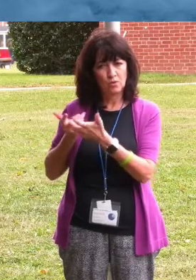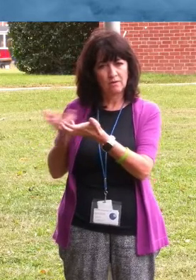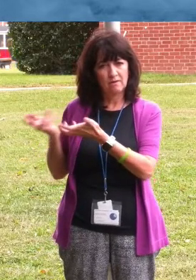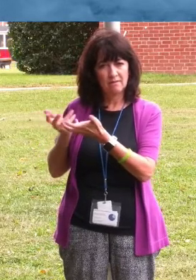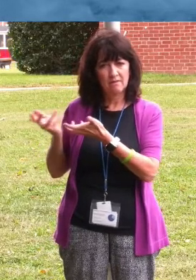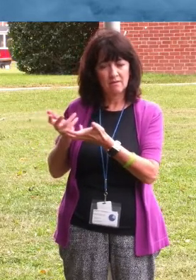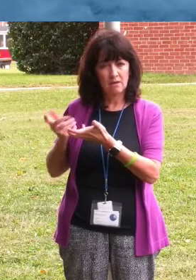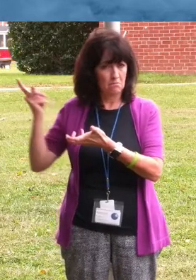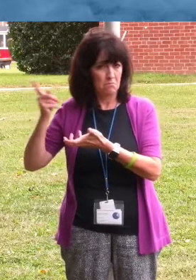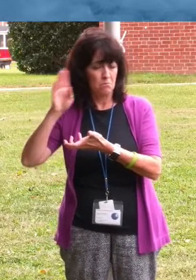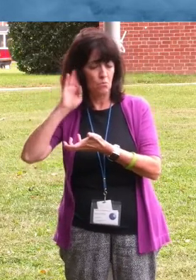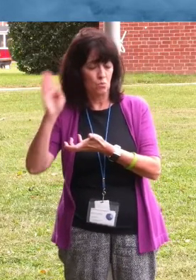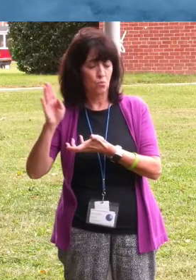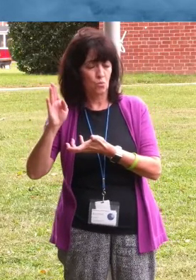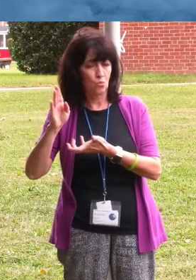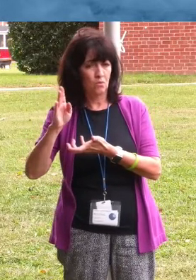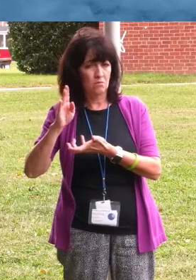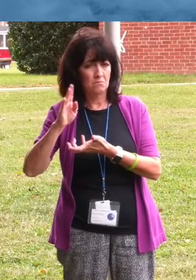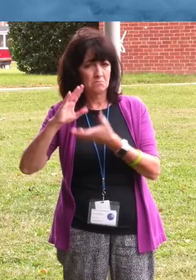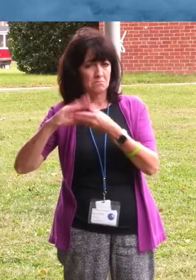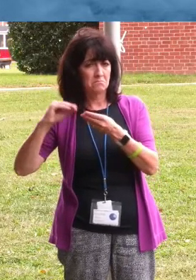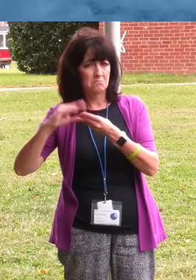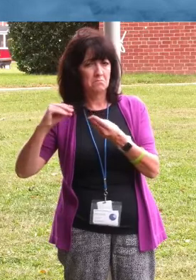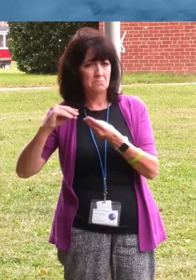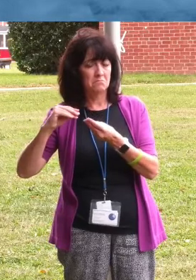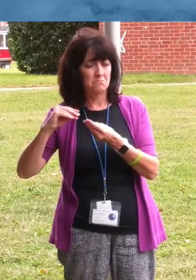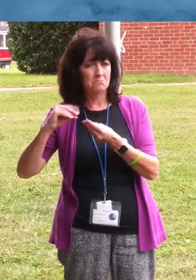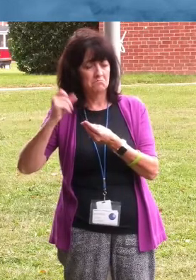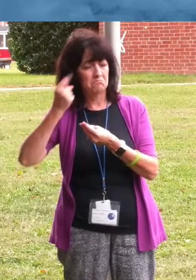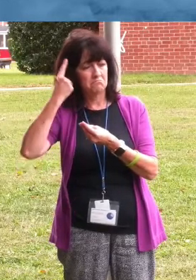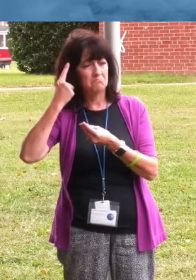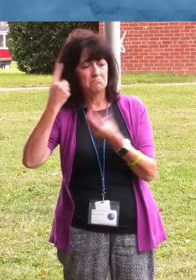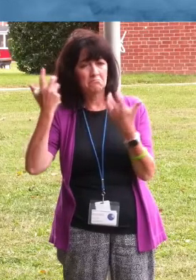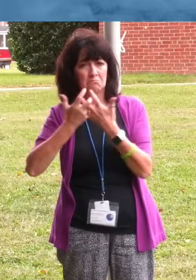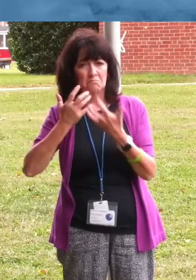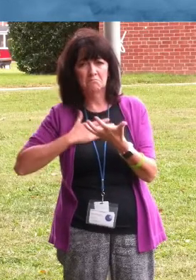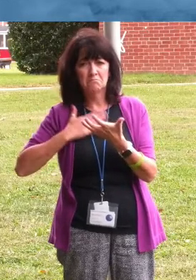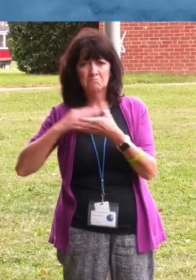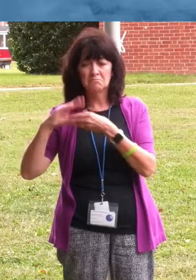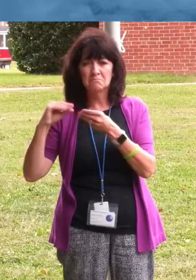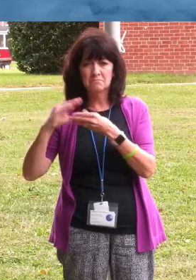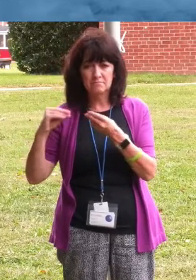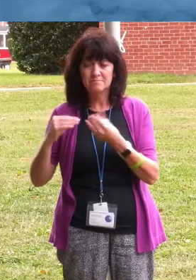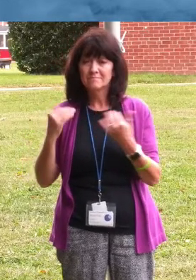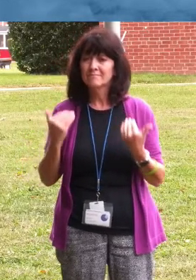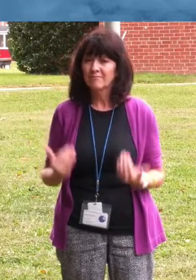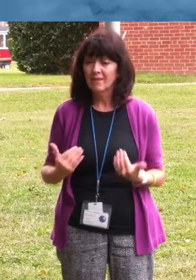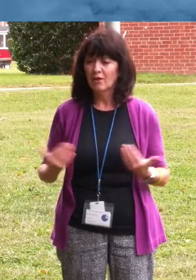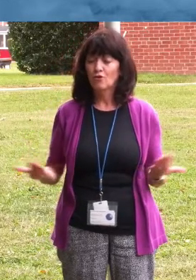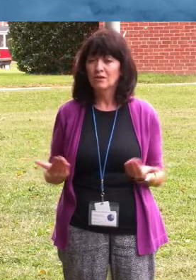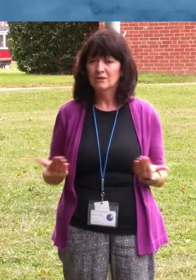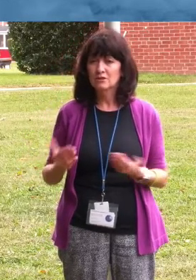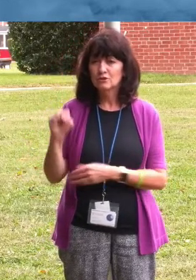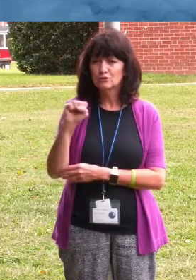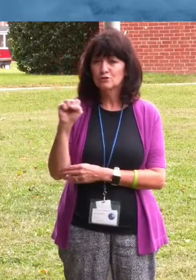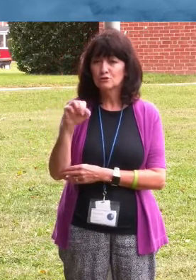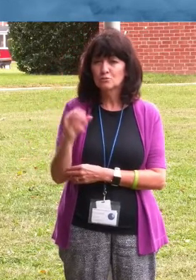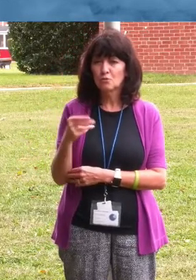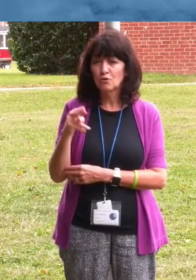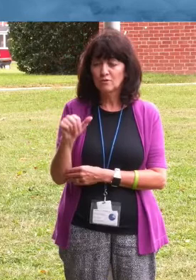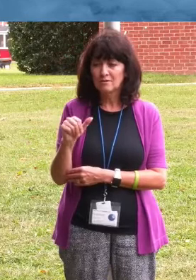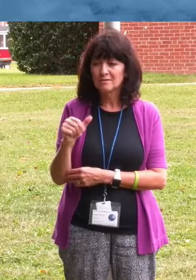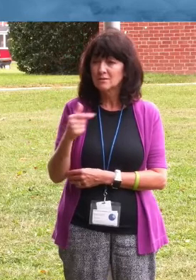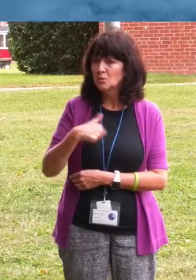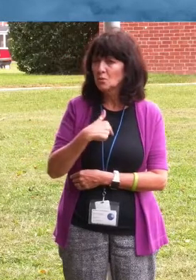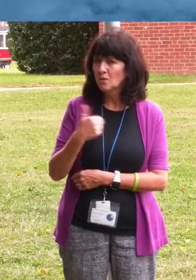that. Well, we have Bay Health here in Smyrna now, a hospital, and we have Christiana